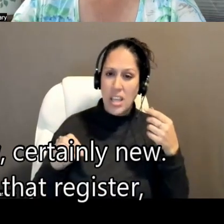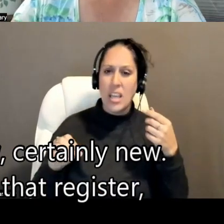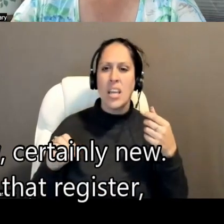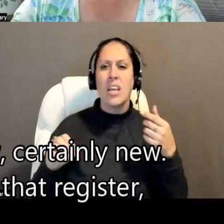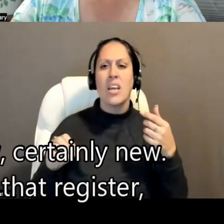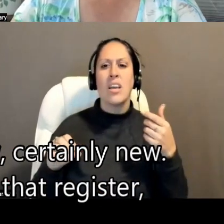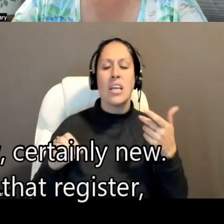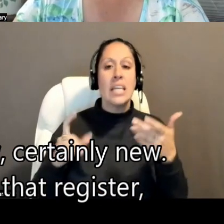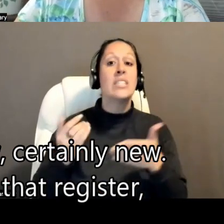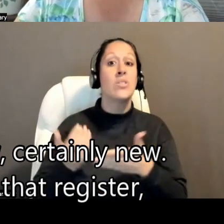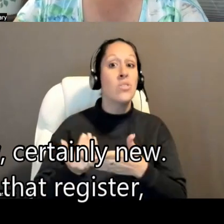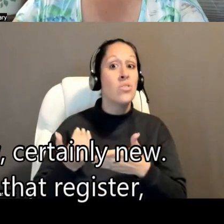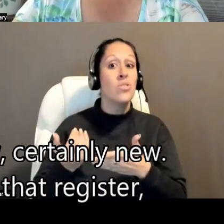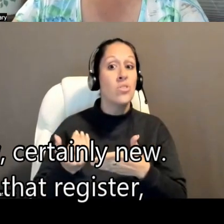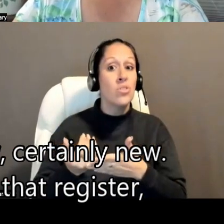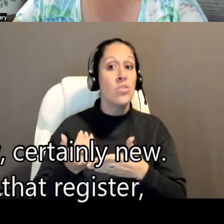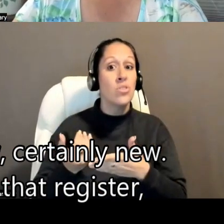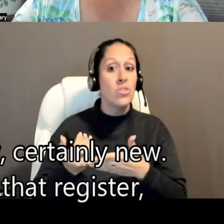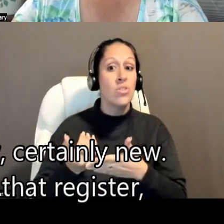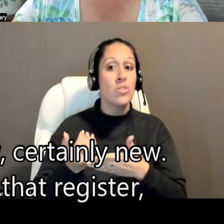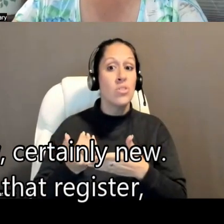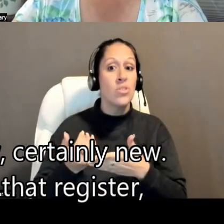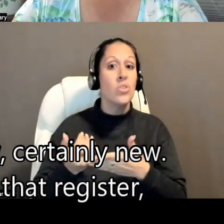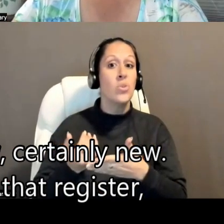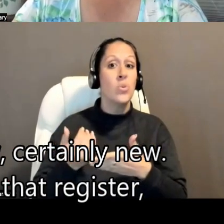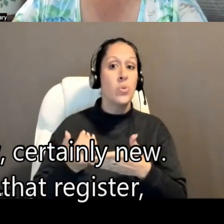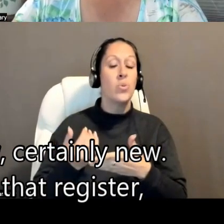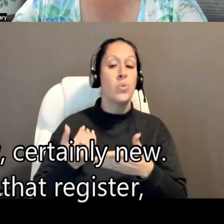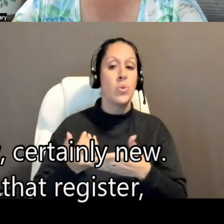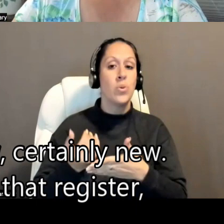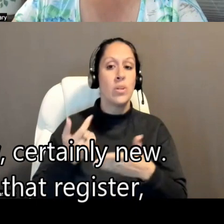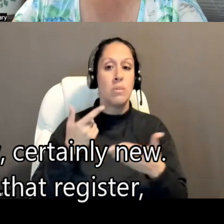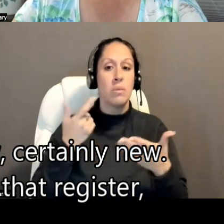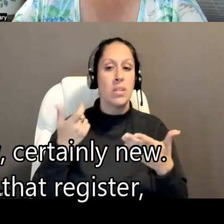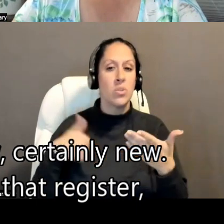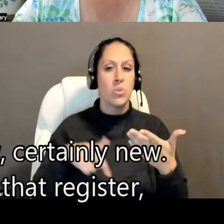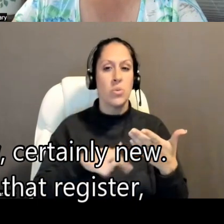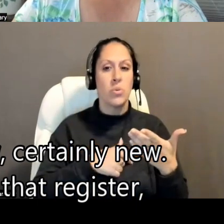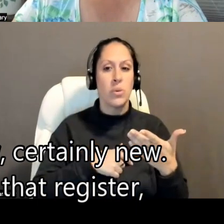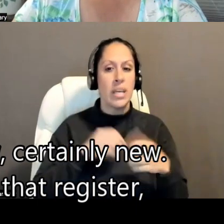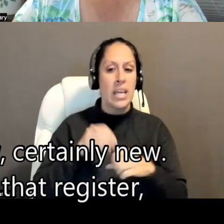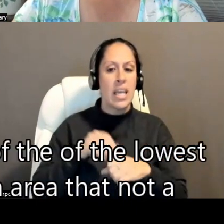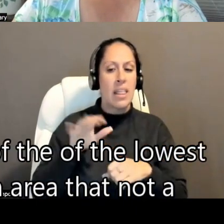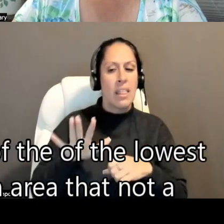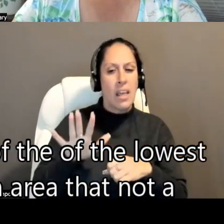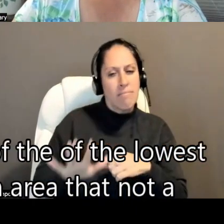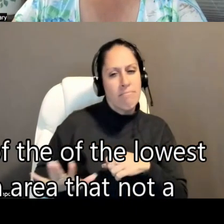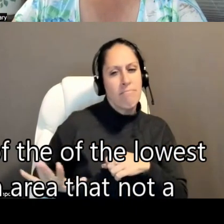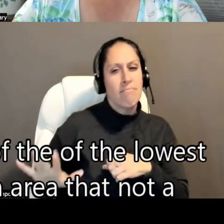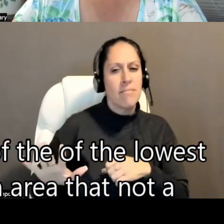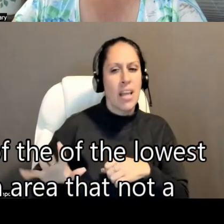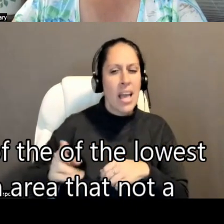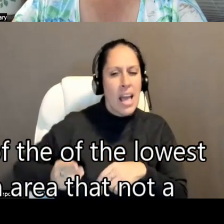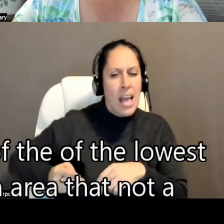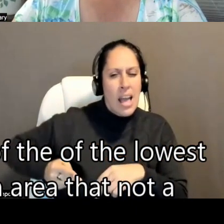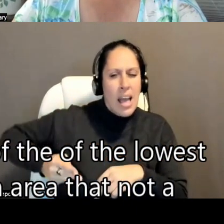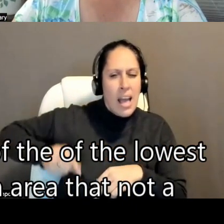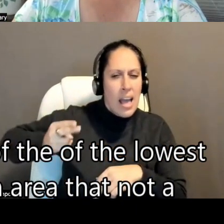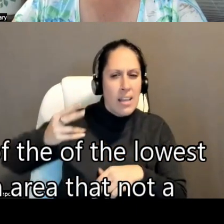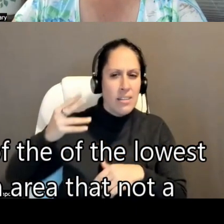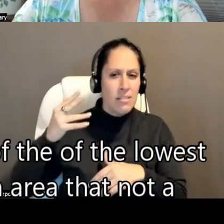you- new. Hmm. Yeah, it's certainly new because we in that register, in a very high register